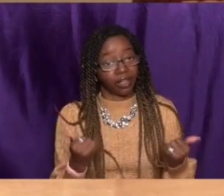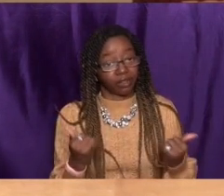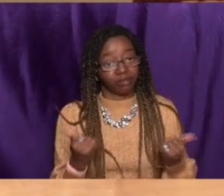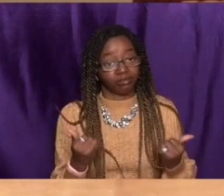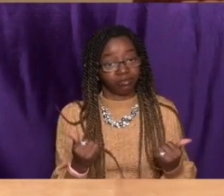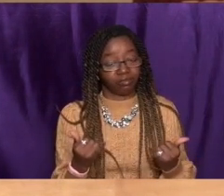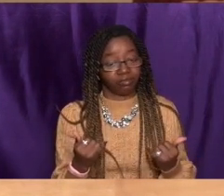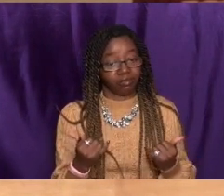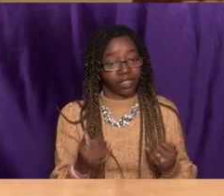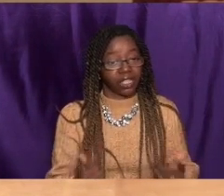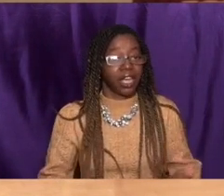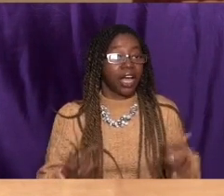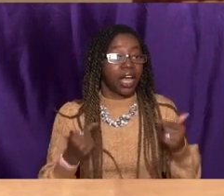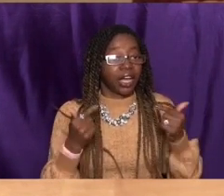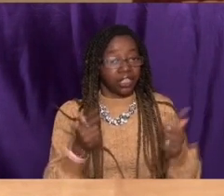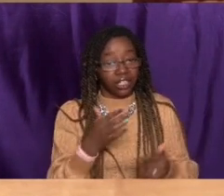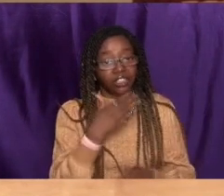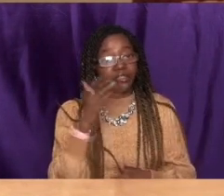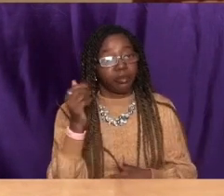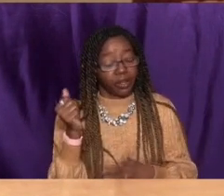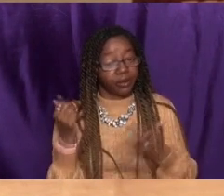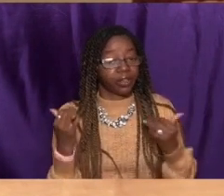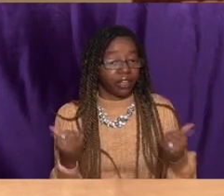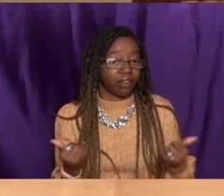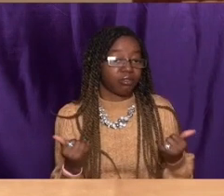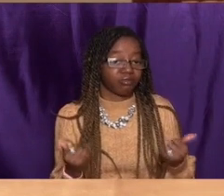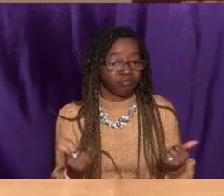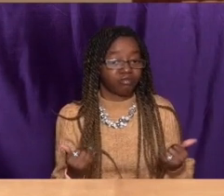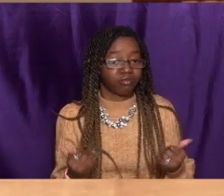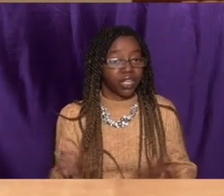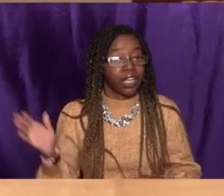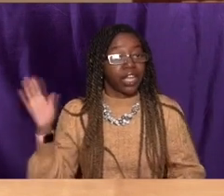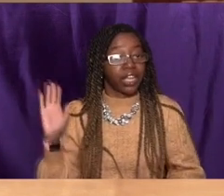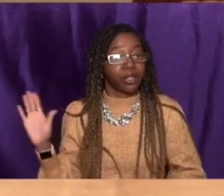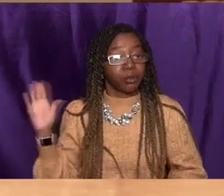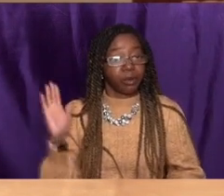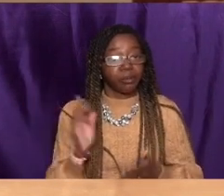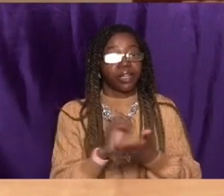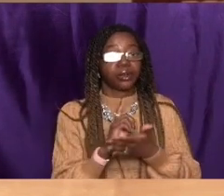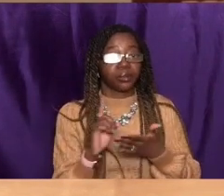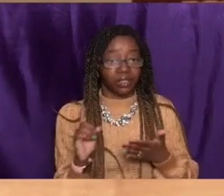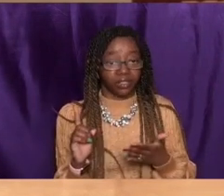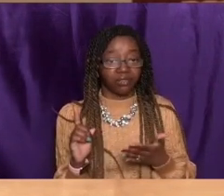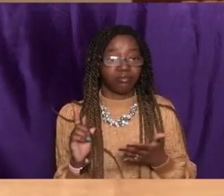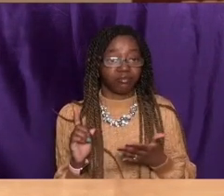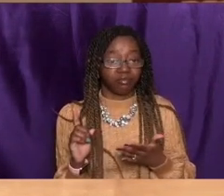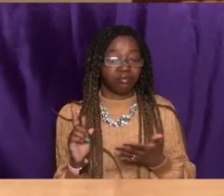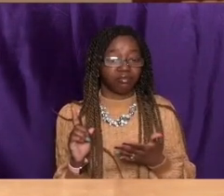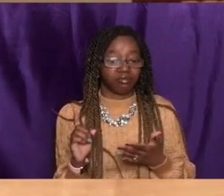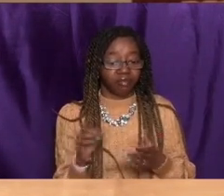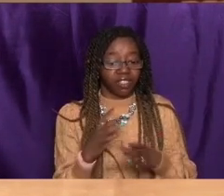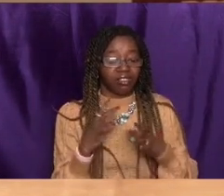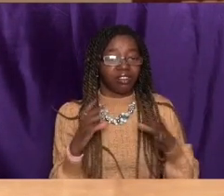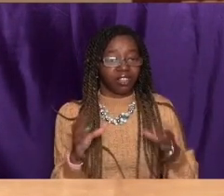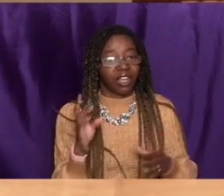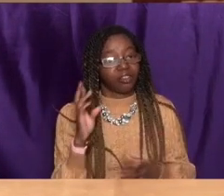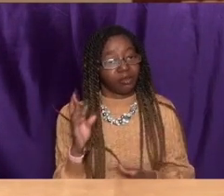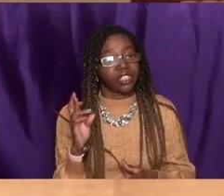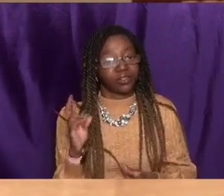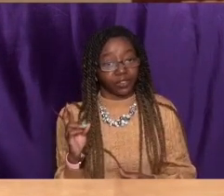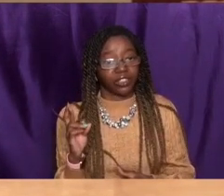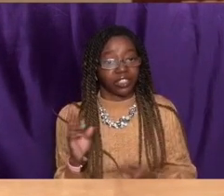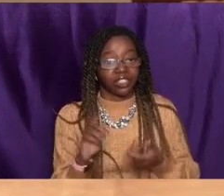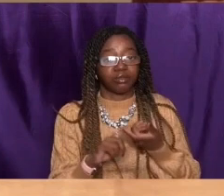knows I live differently now. But in that moment, in that week, I have a lot of close friends and